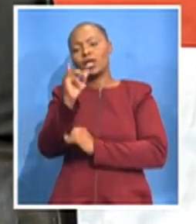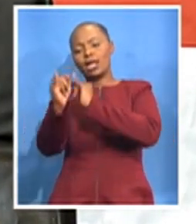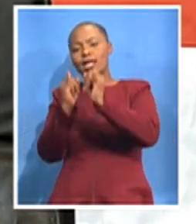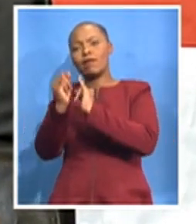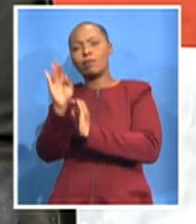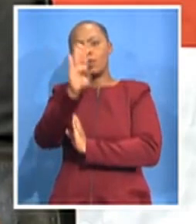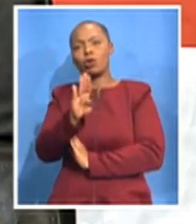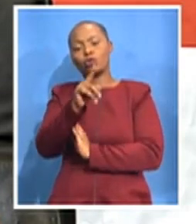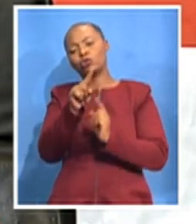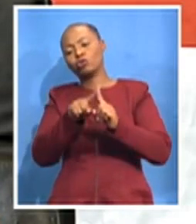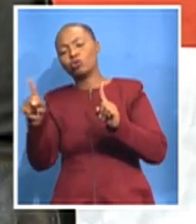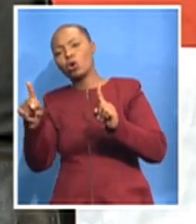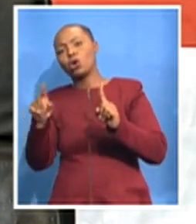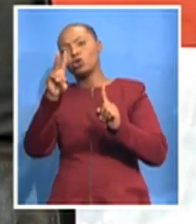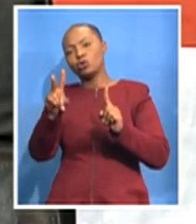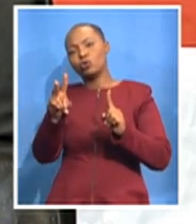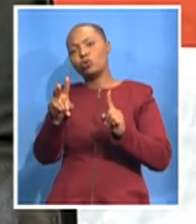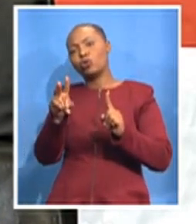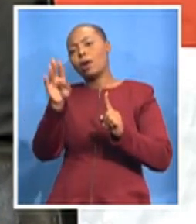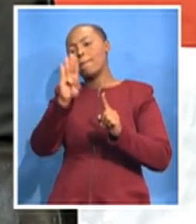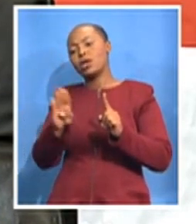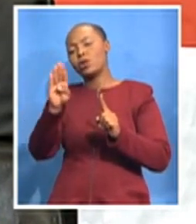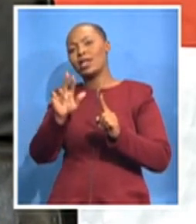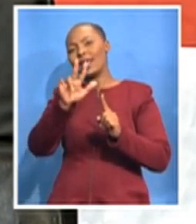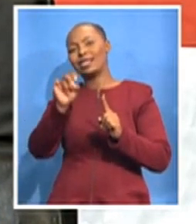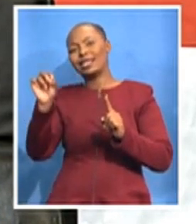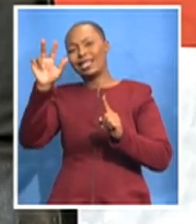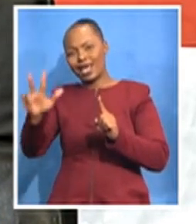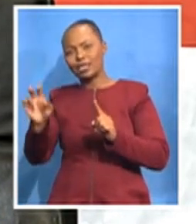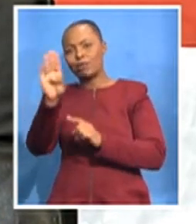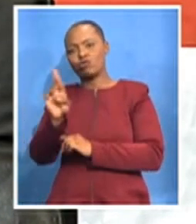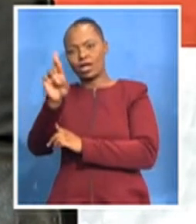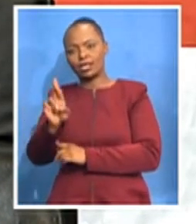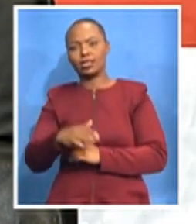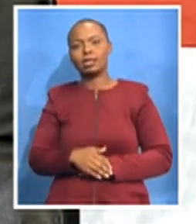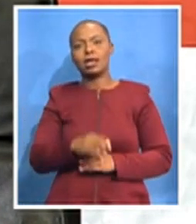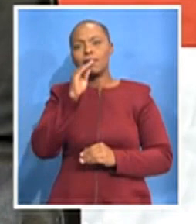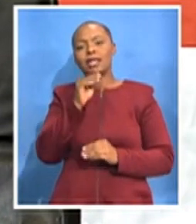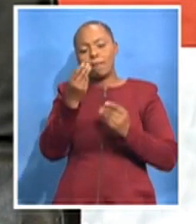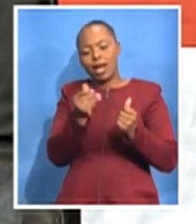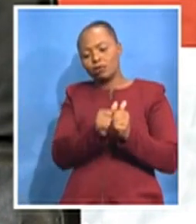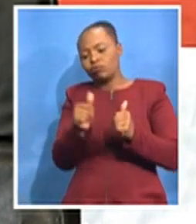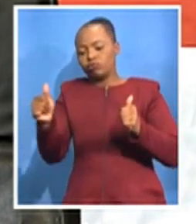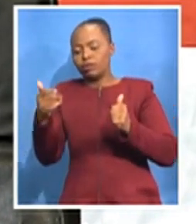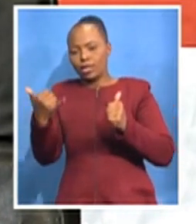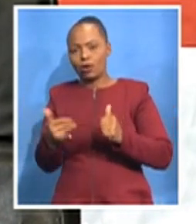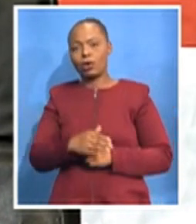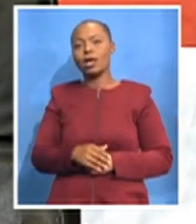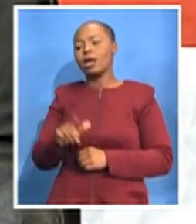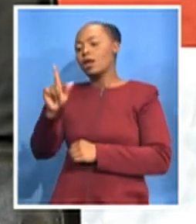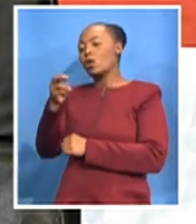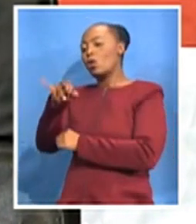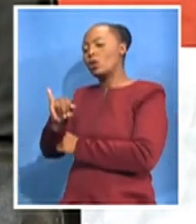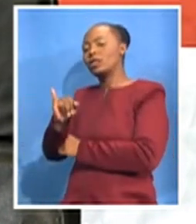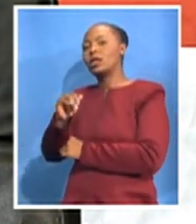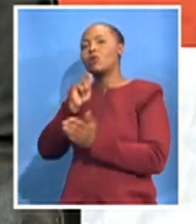2,808,000,000. And we could also see that Mr. Lukhodi also wrote to National Treasury and informed them about the